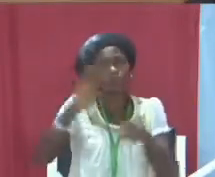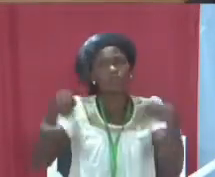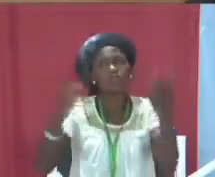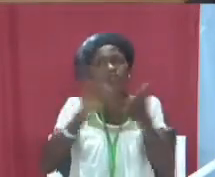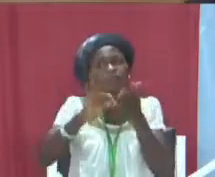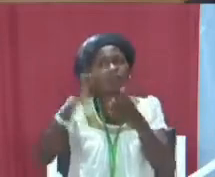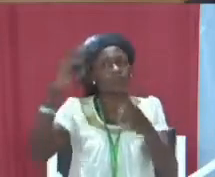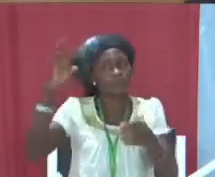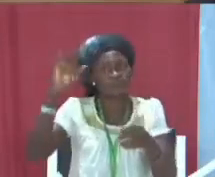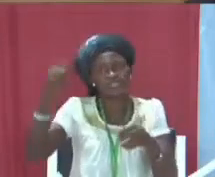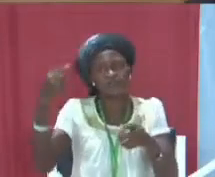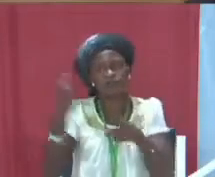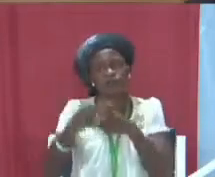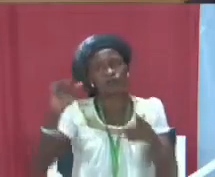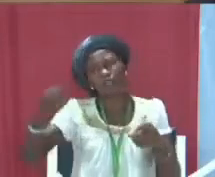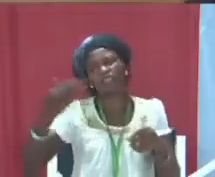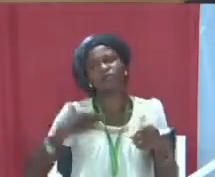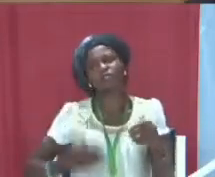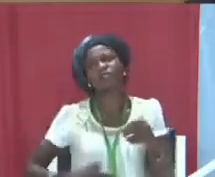to anybody.